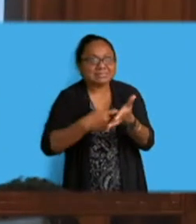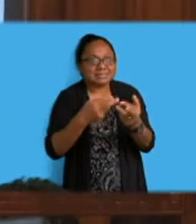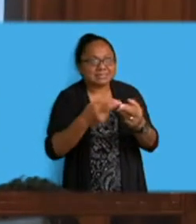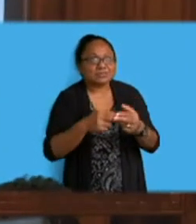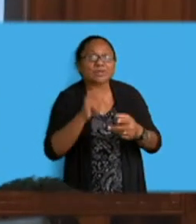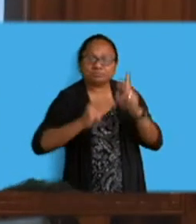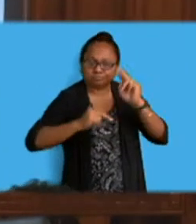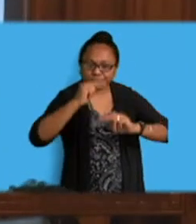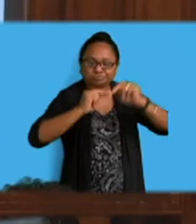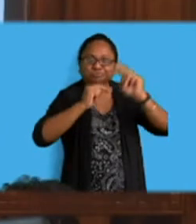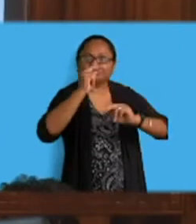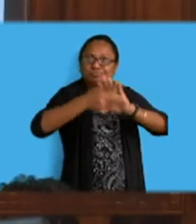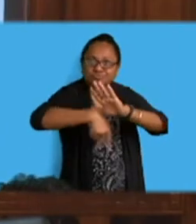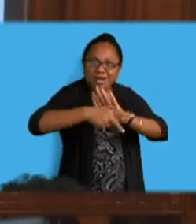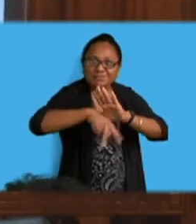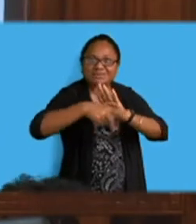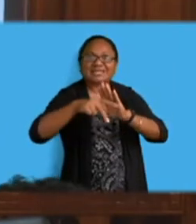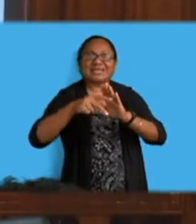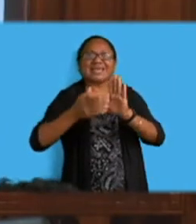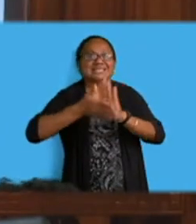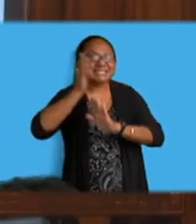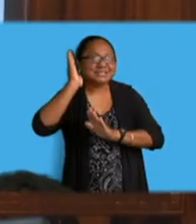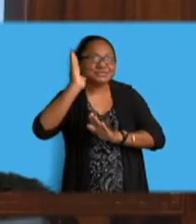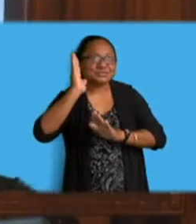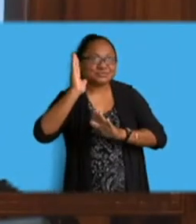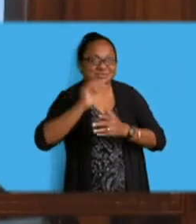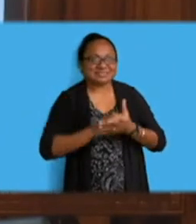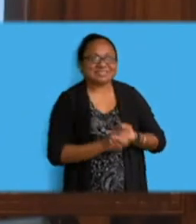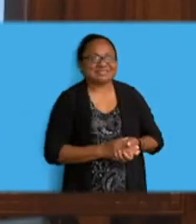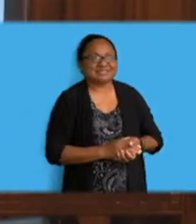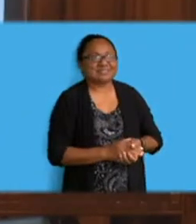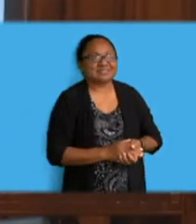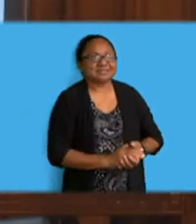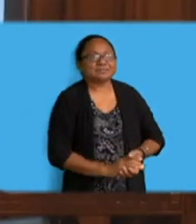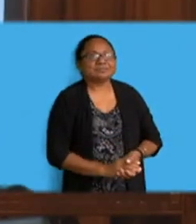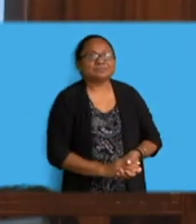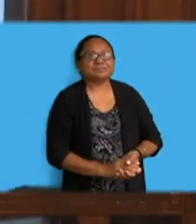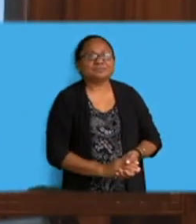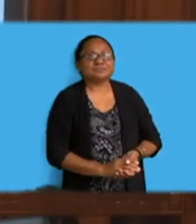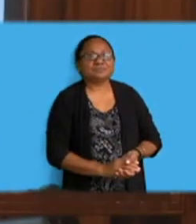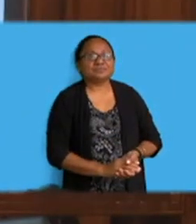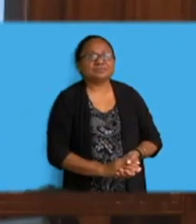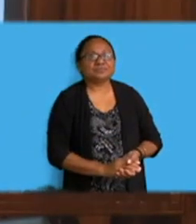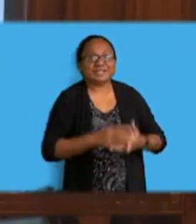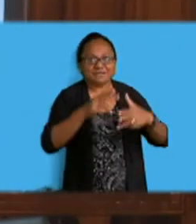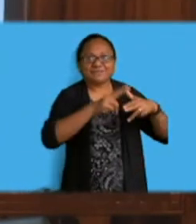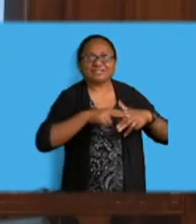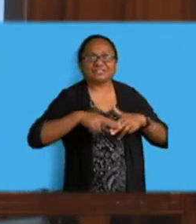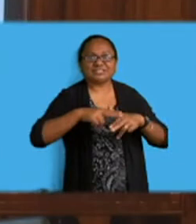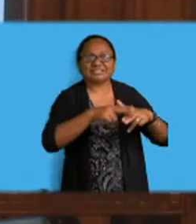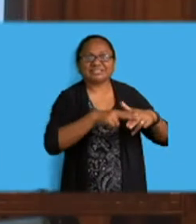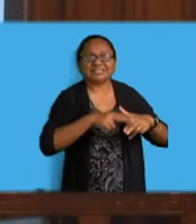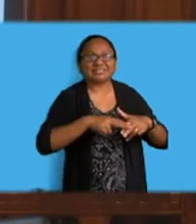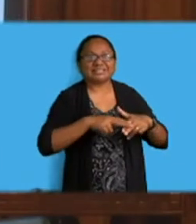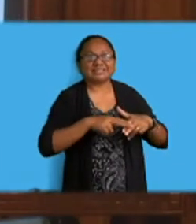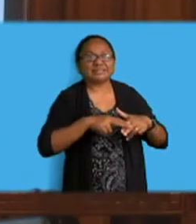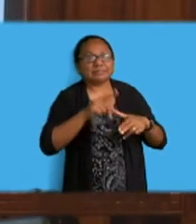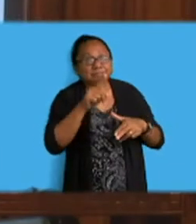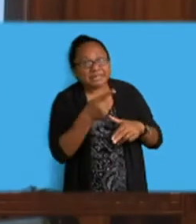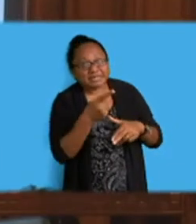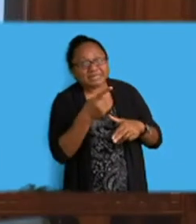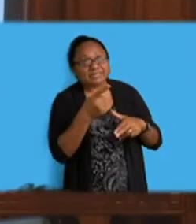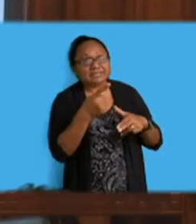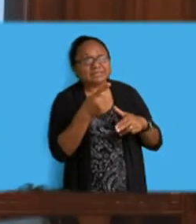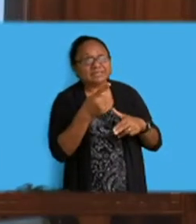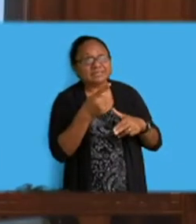construct primary and secondary schools throughout Fiji. However, Honorable Deputy Speaker, these